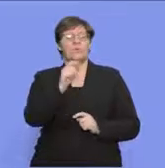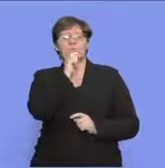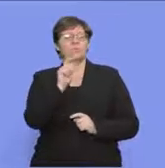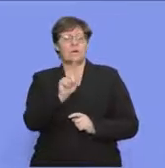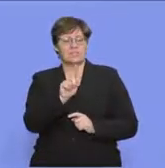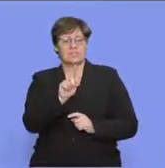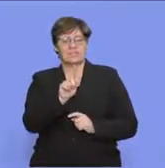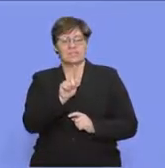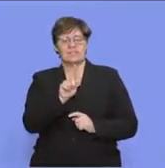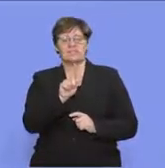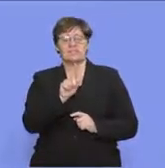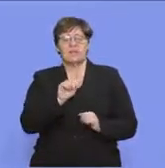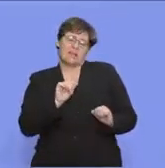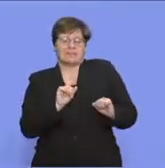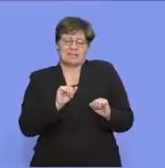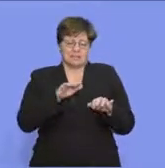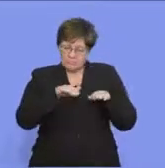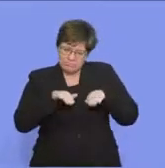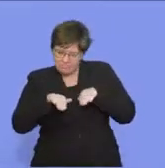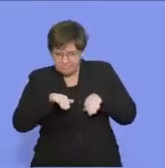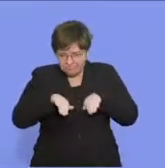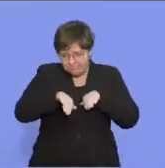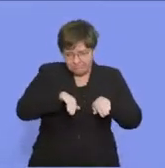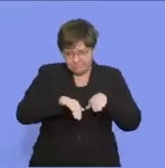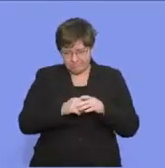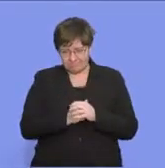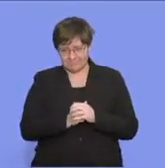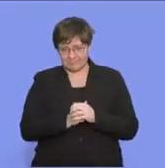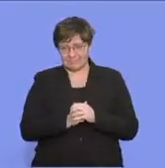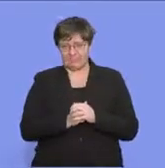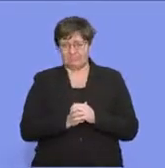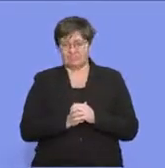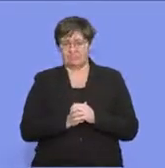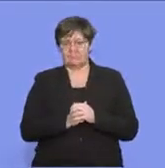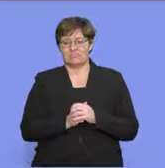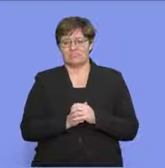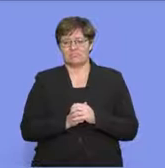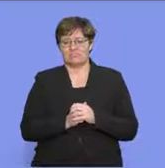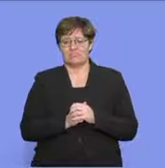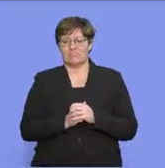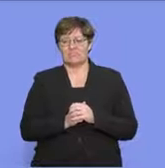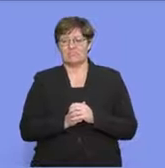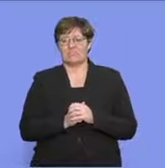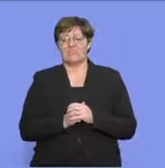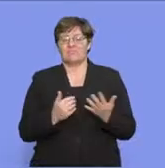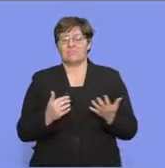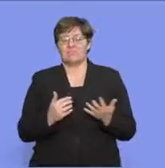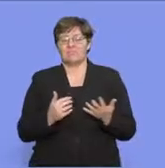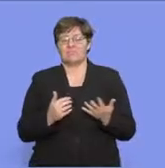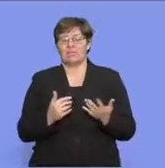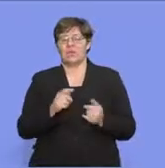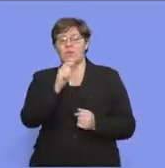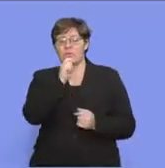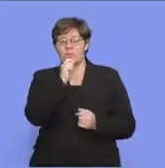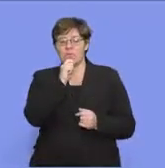their legs because they used to wiggle in the narrow burrow. And that is how they didn't use